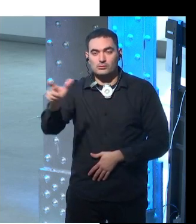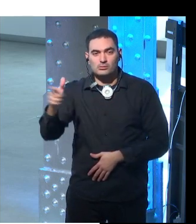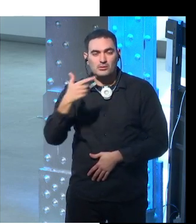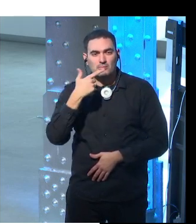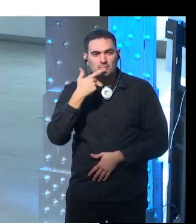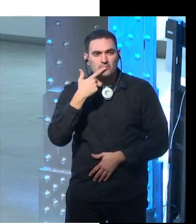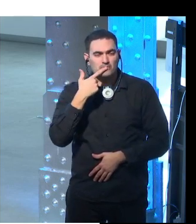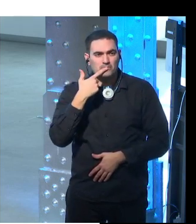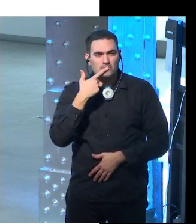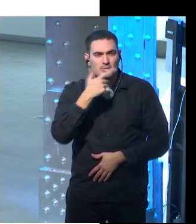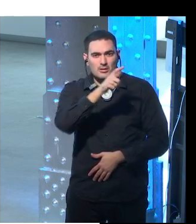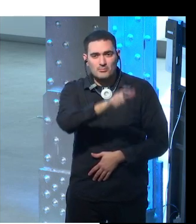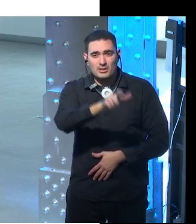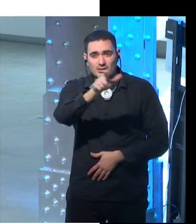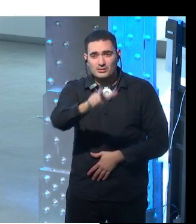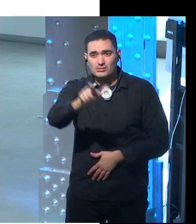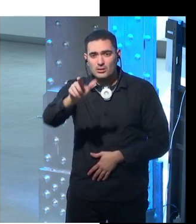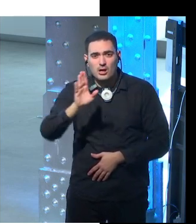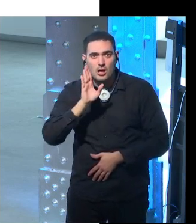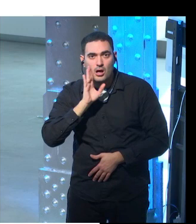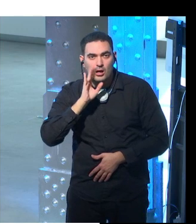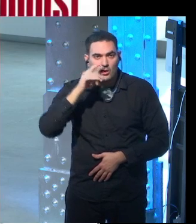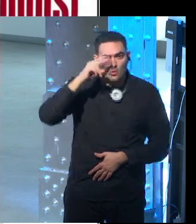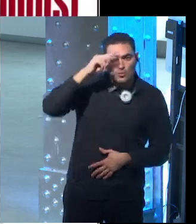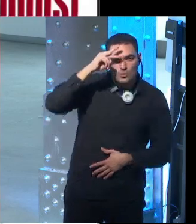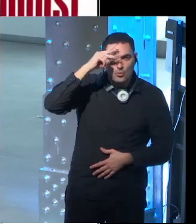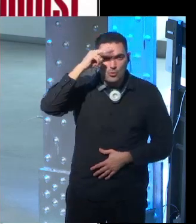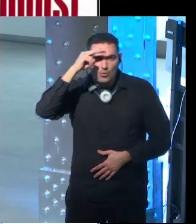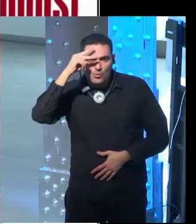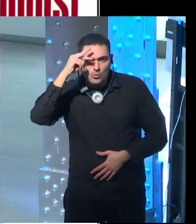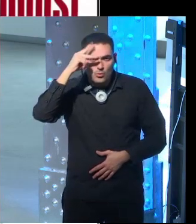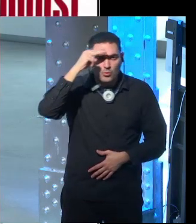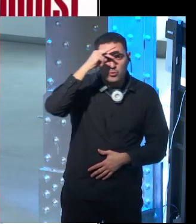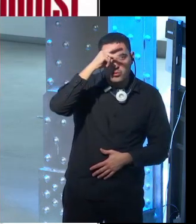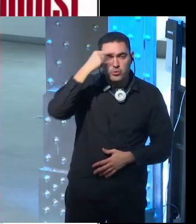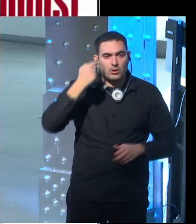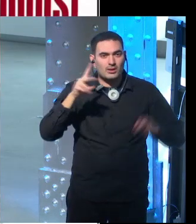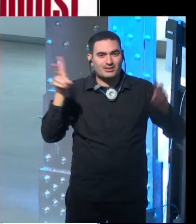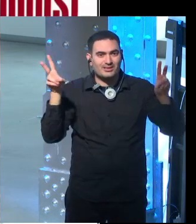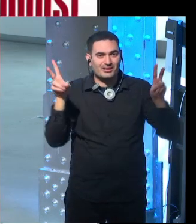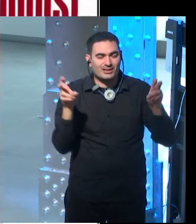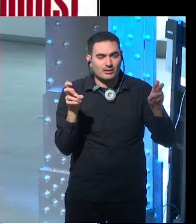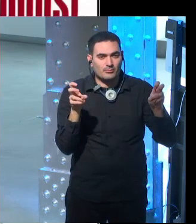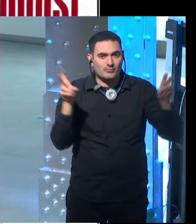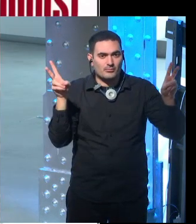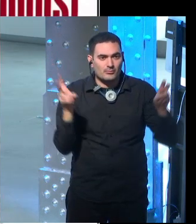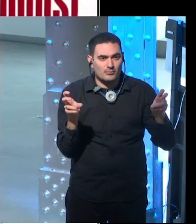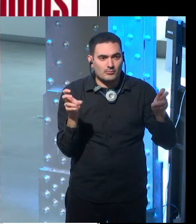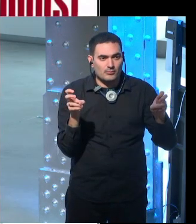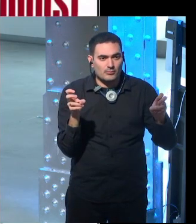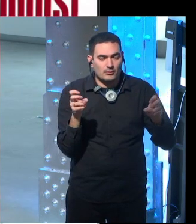their concerns by, let's say, means of sticks and stones. They can simply